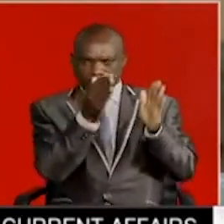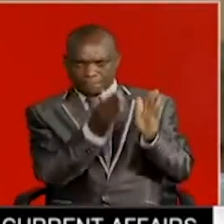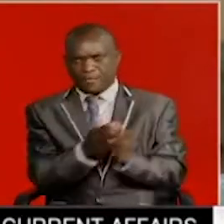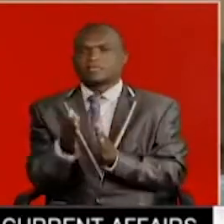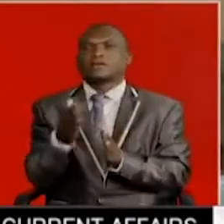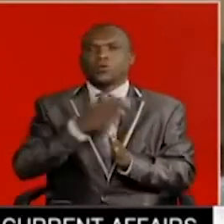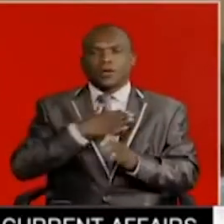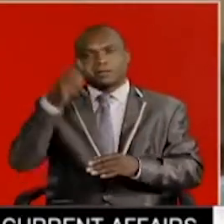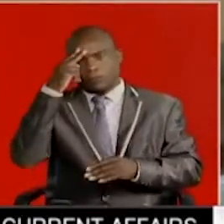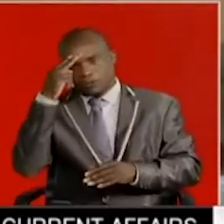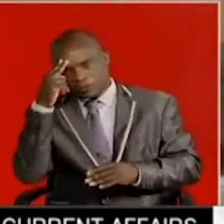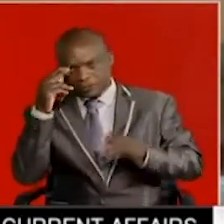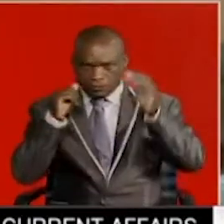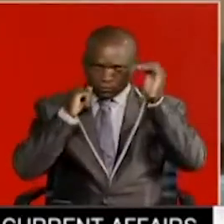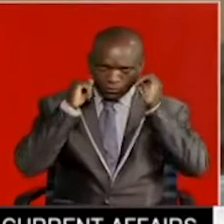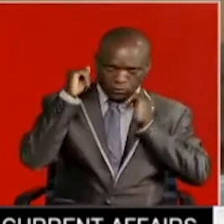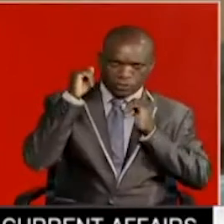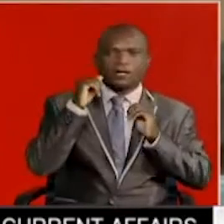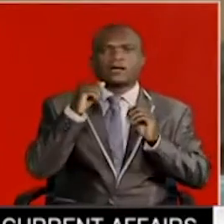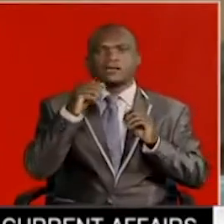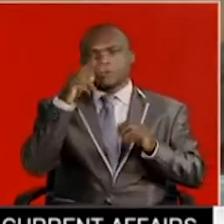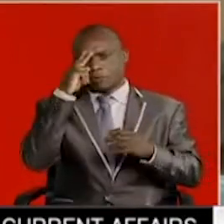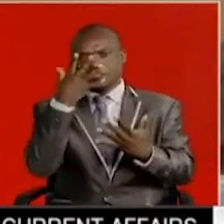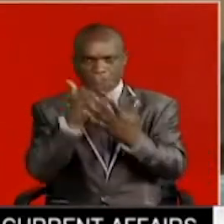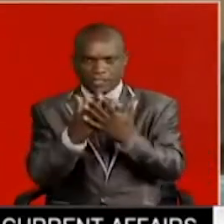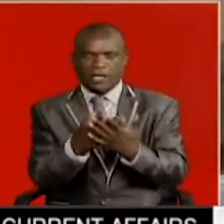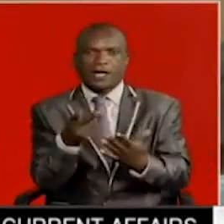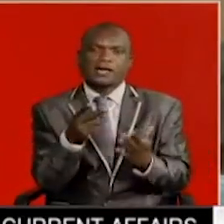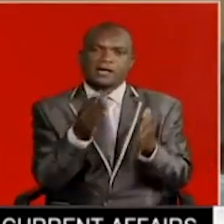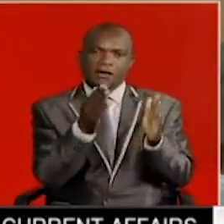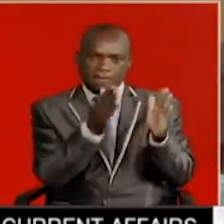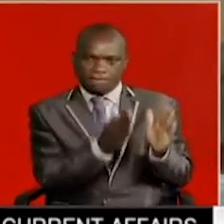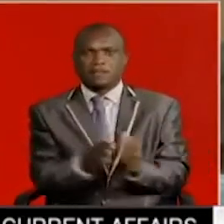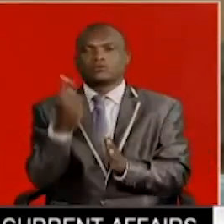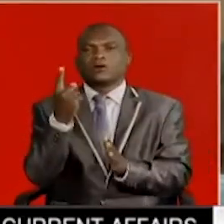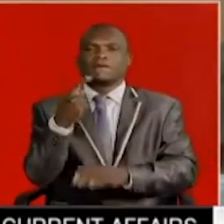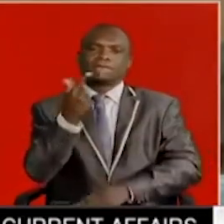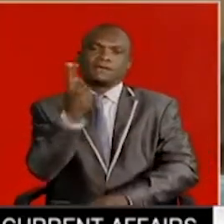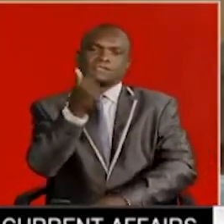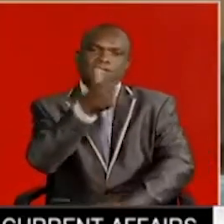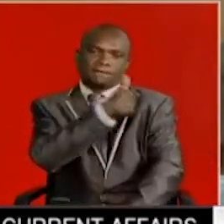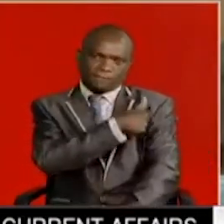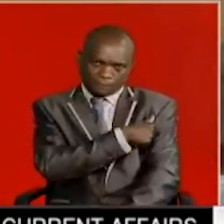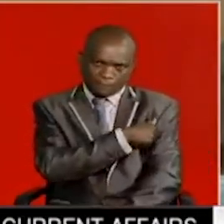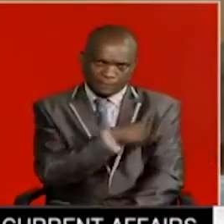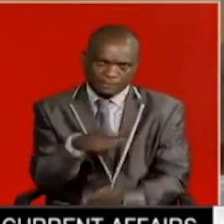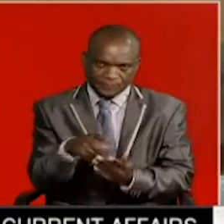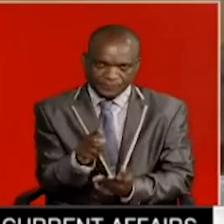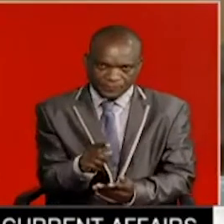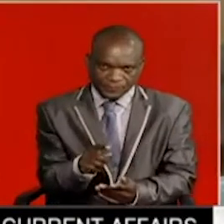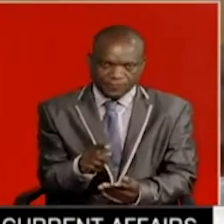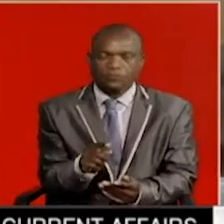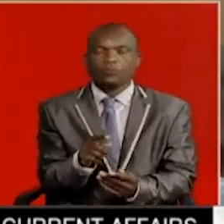or the category of people we are looking in phase one and stage one to